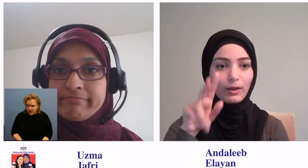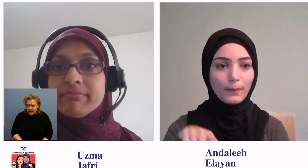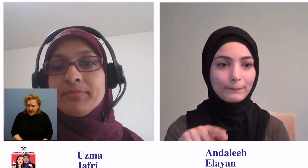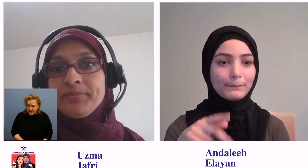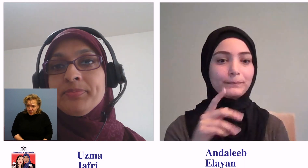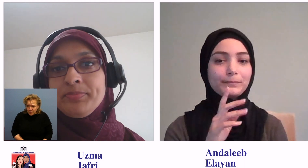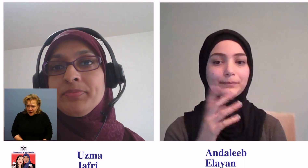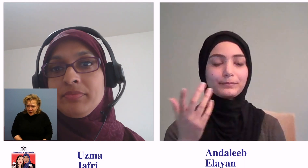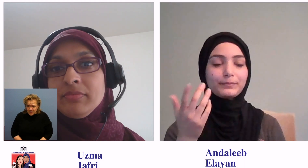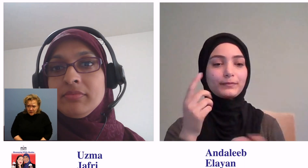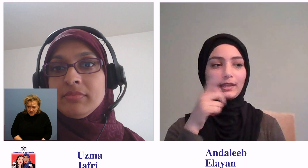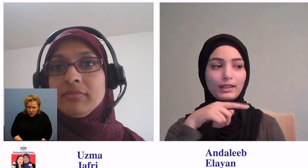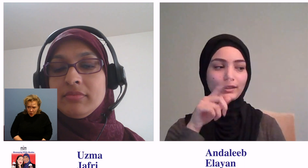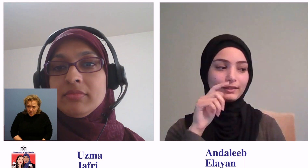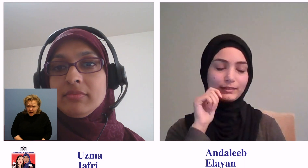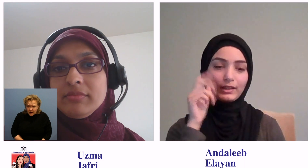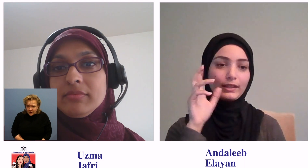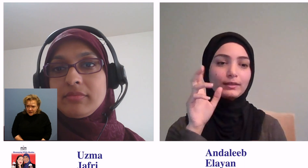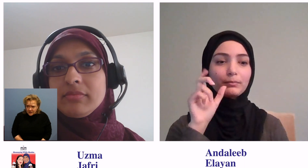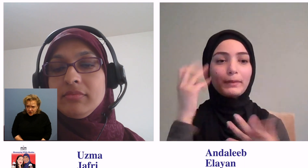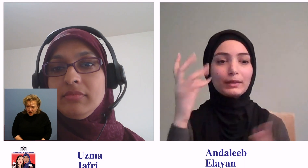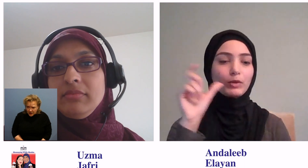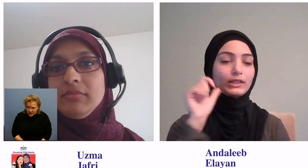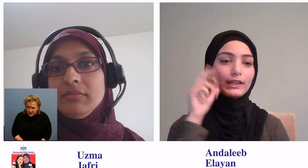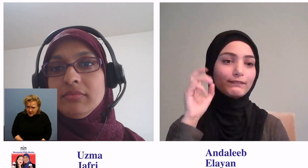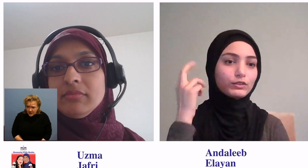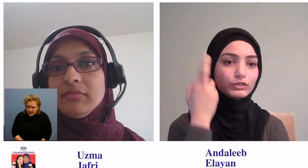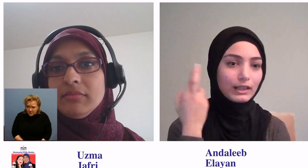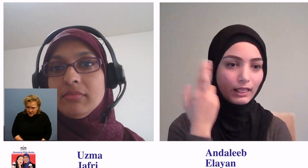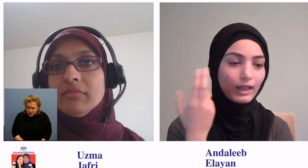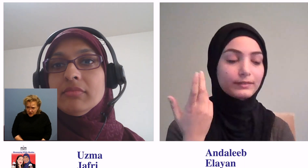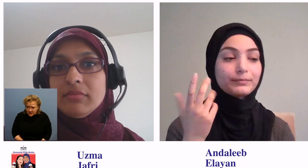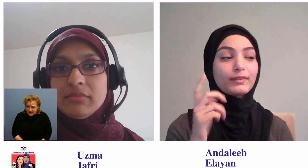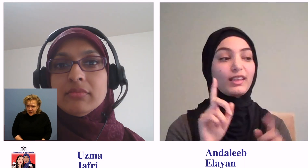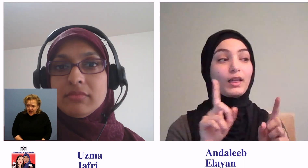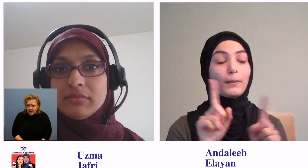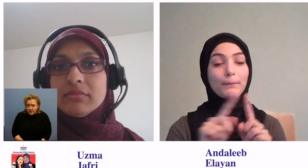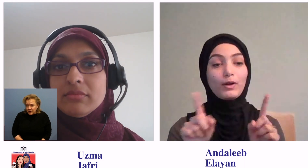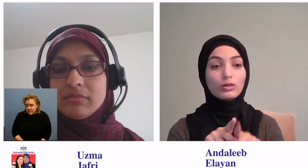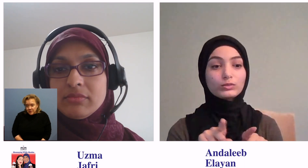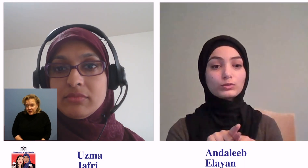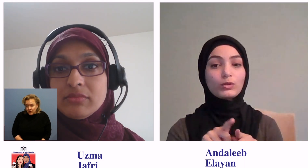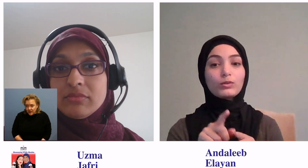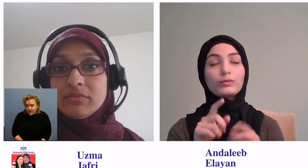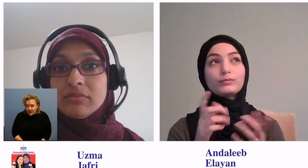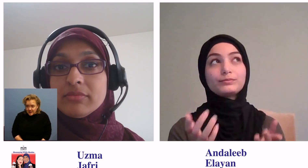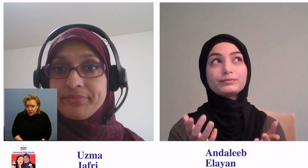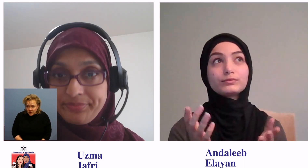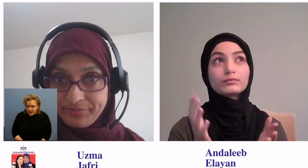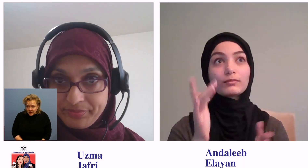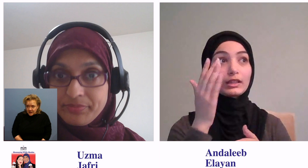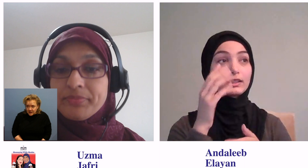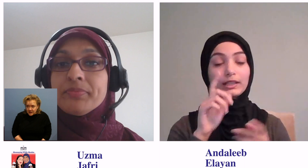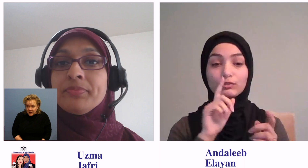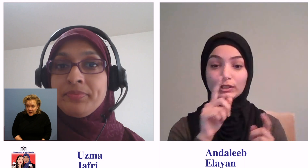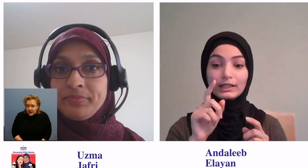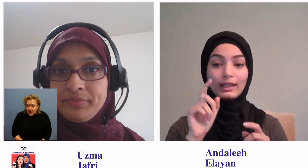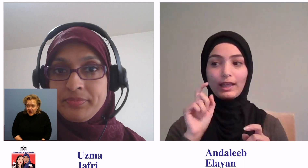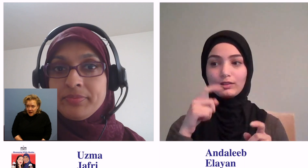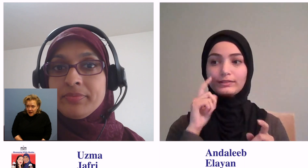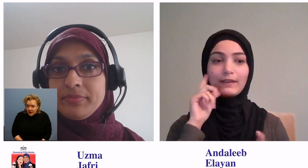We really had to make ourselves known and check in at the masjids because people didn't realize what was needed.